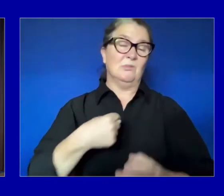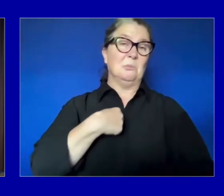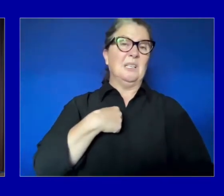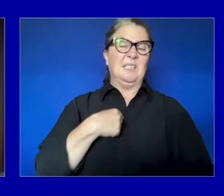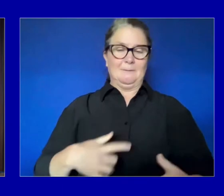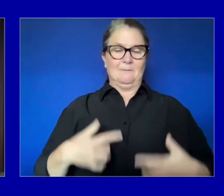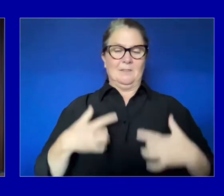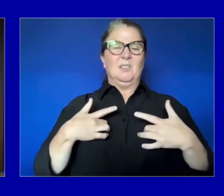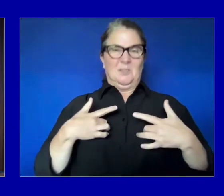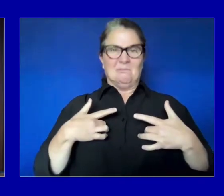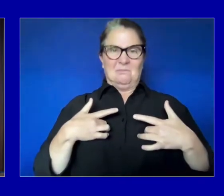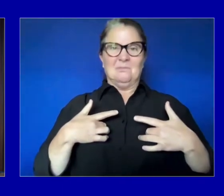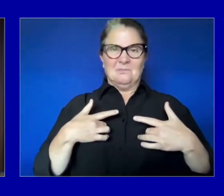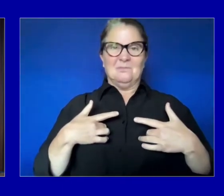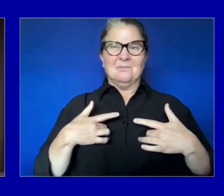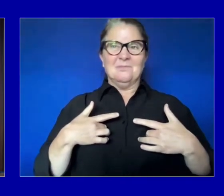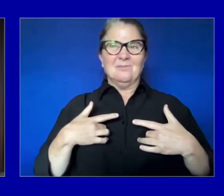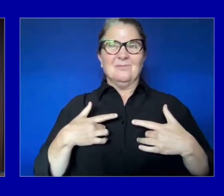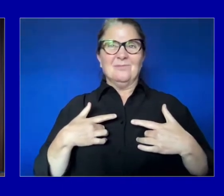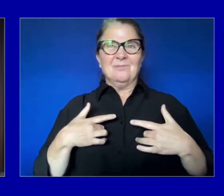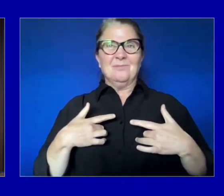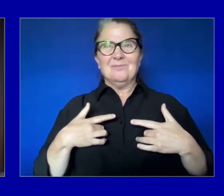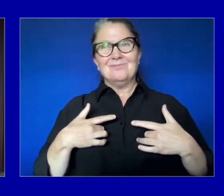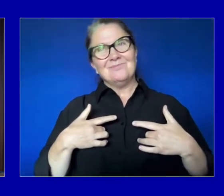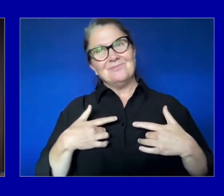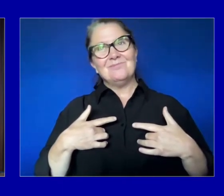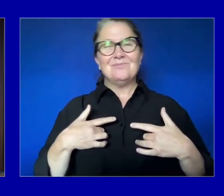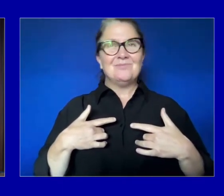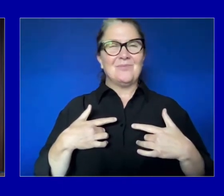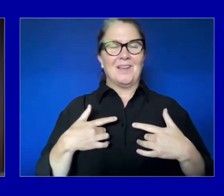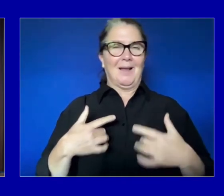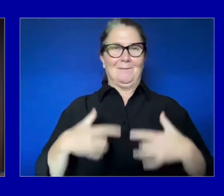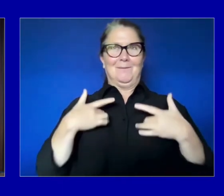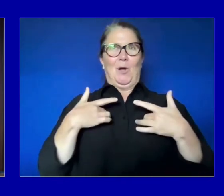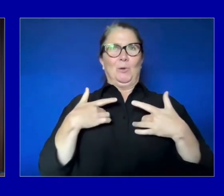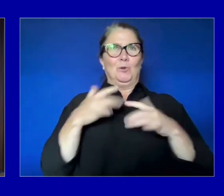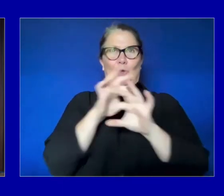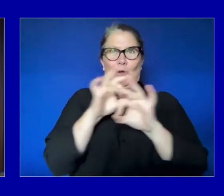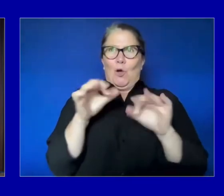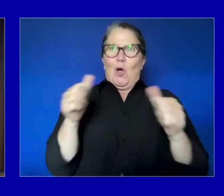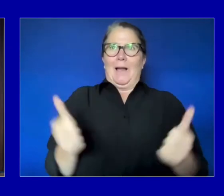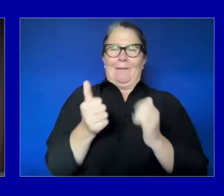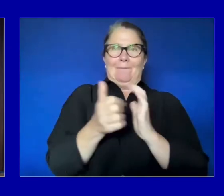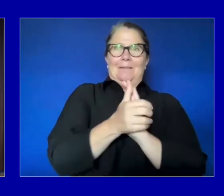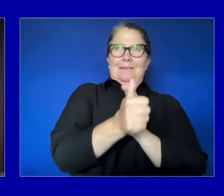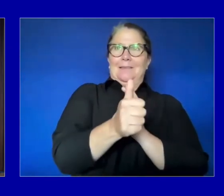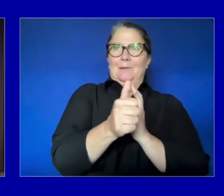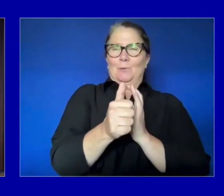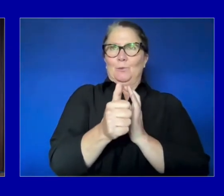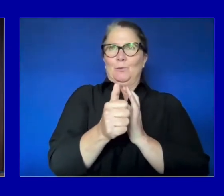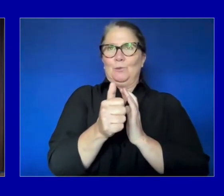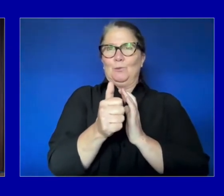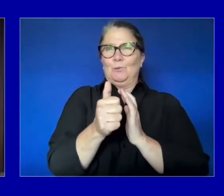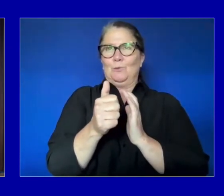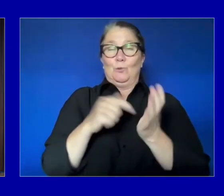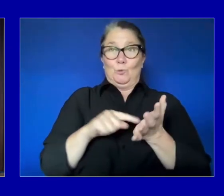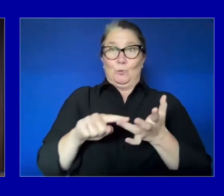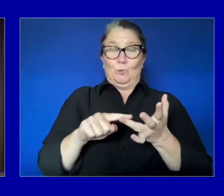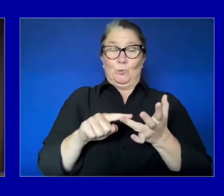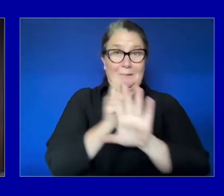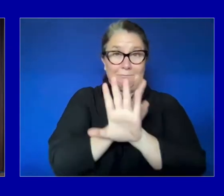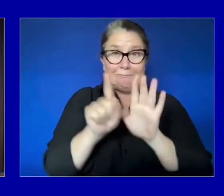the, that, that I felt, um, to be able to ask for that. Um, and I think that's